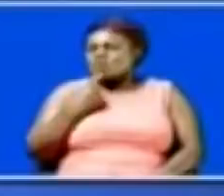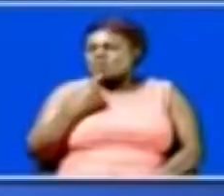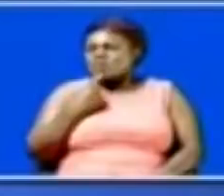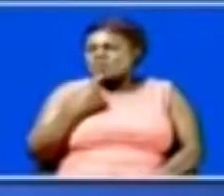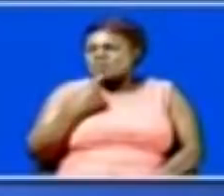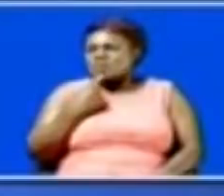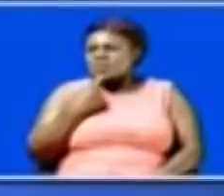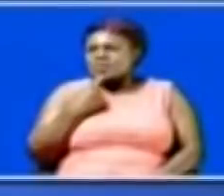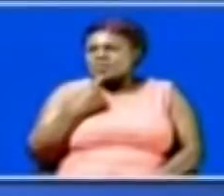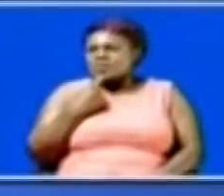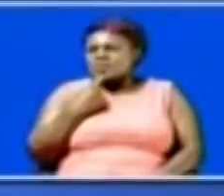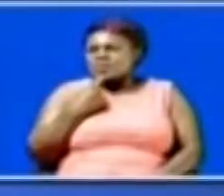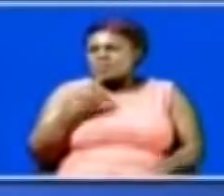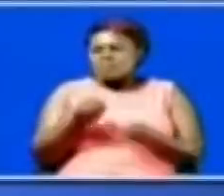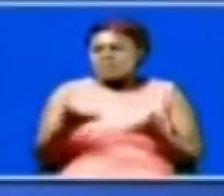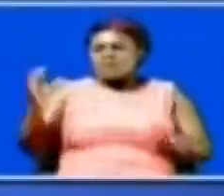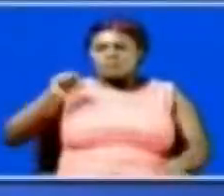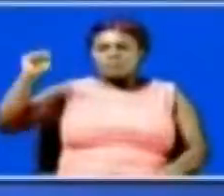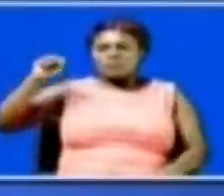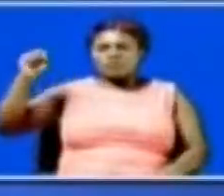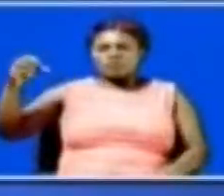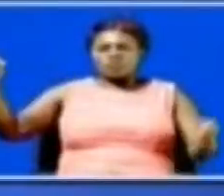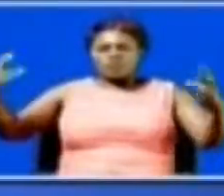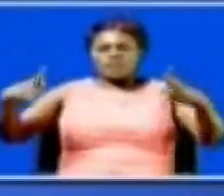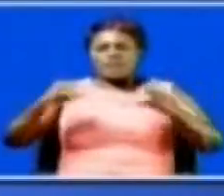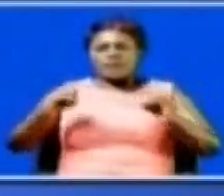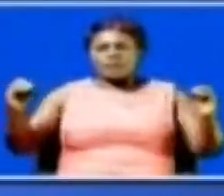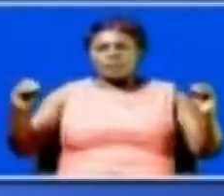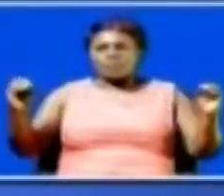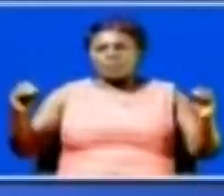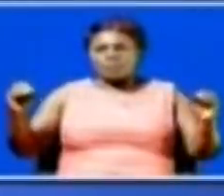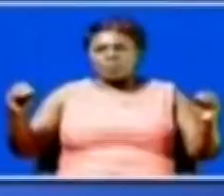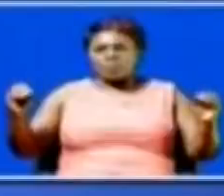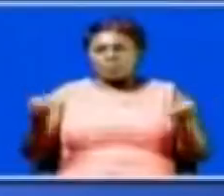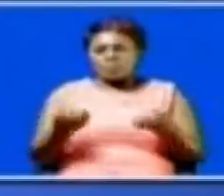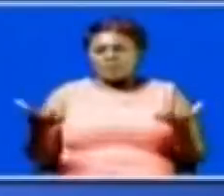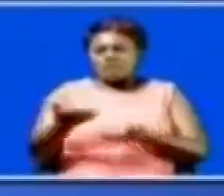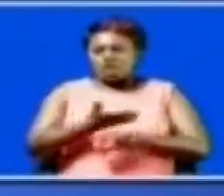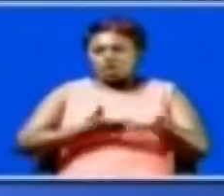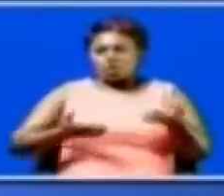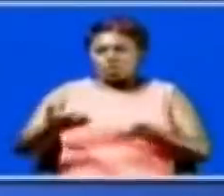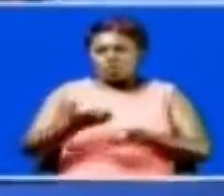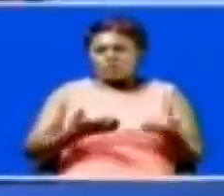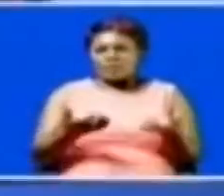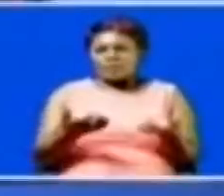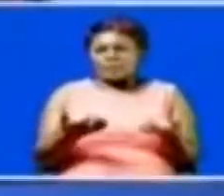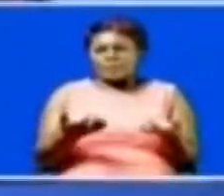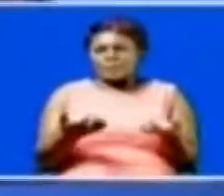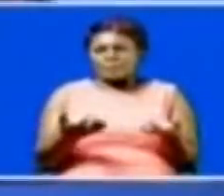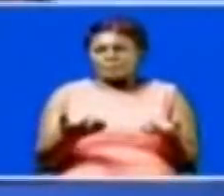and a lot of political uncertainty, a lot of economic also